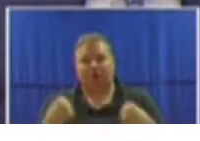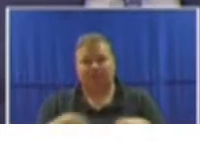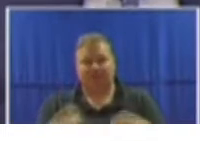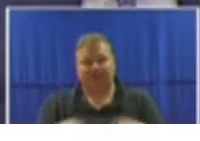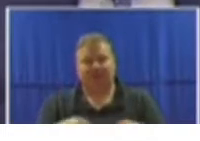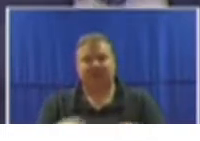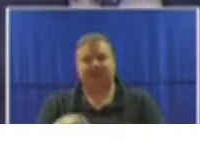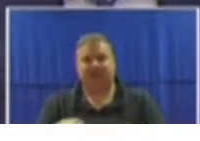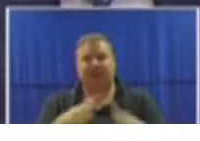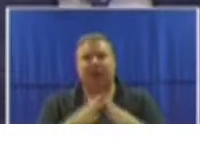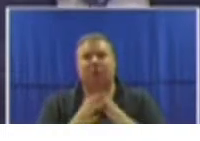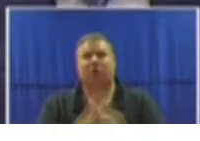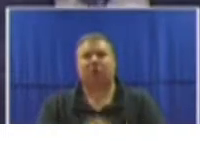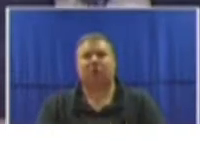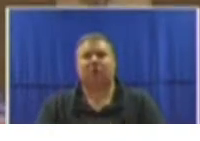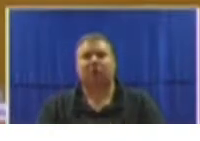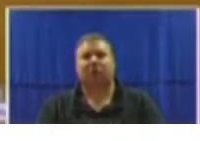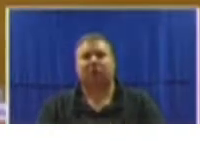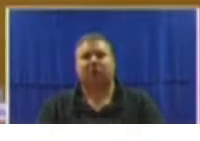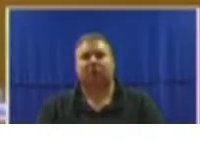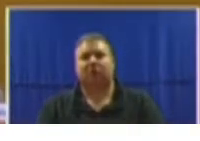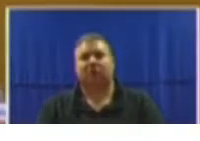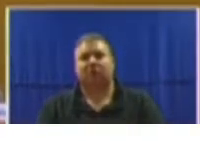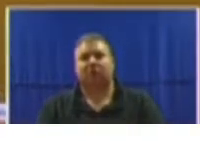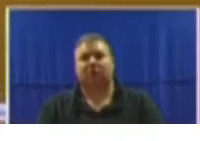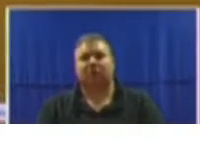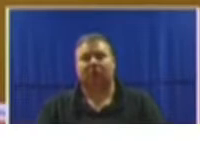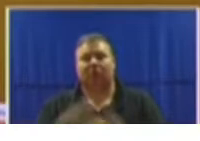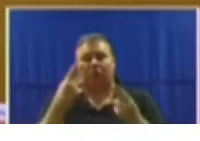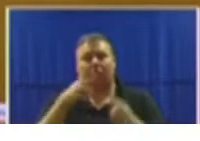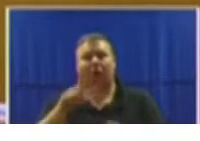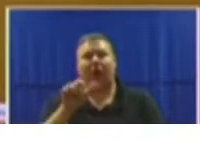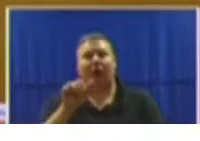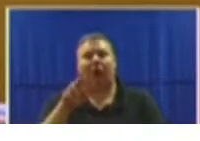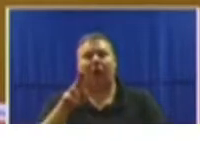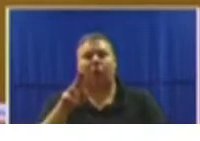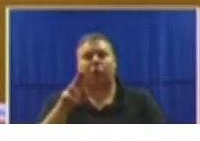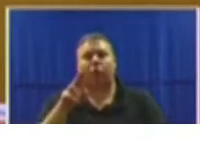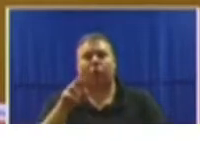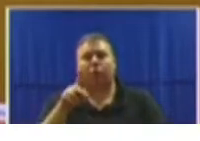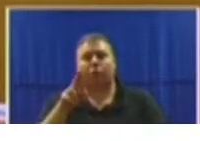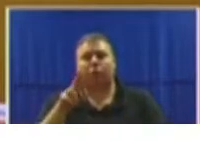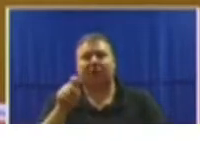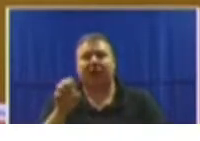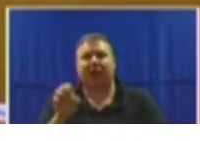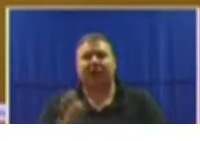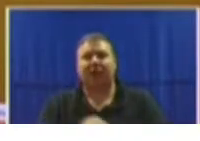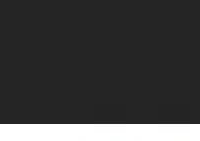Thank you. Thank you very much, honorable Zakute. At this point, honorable members,